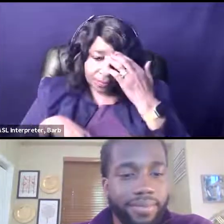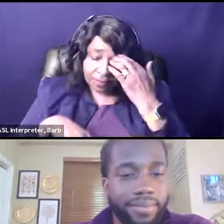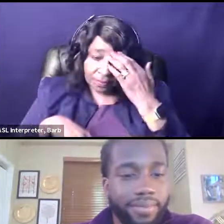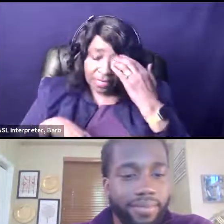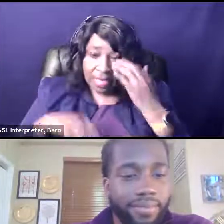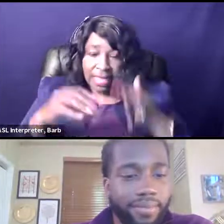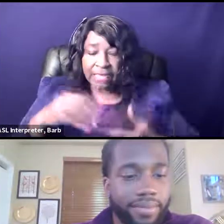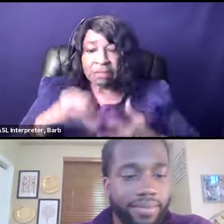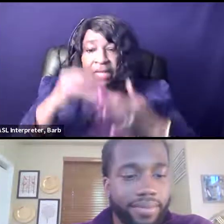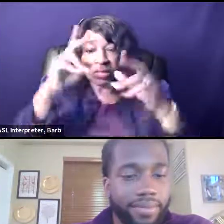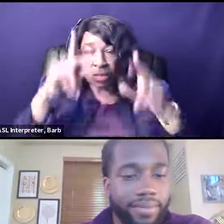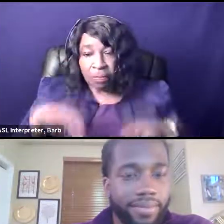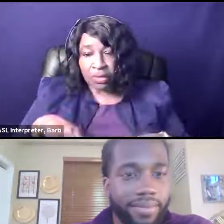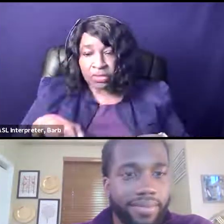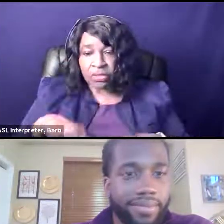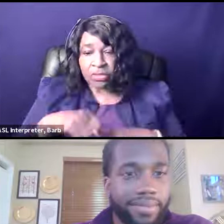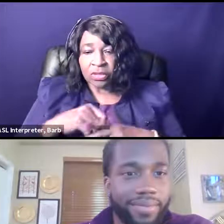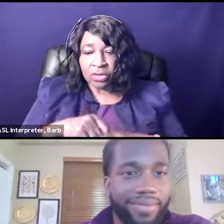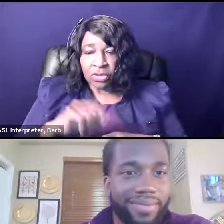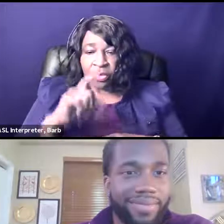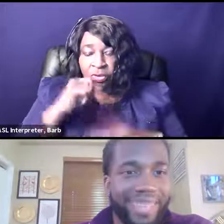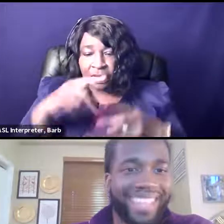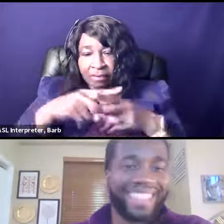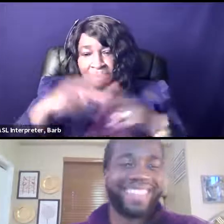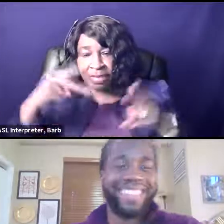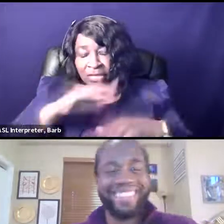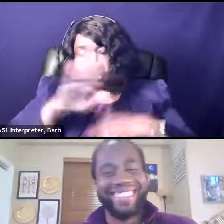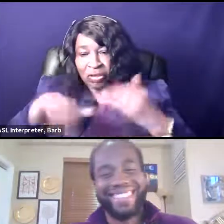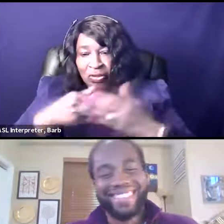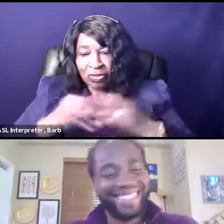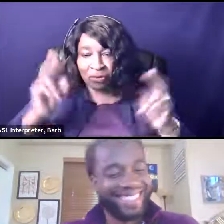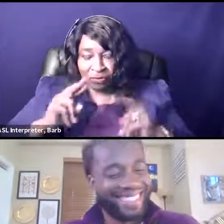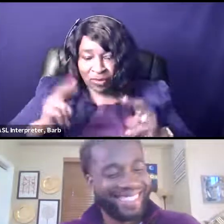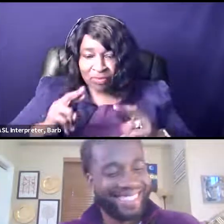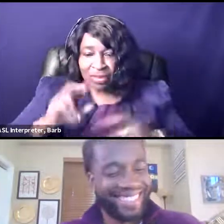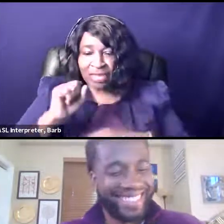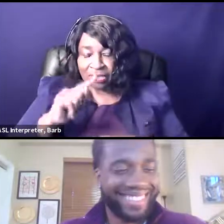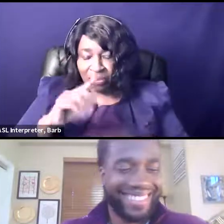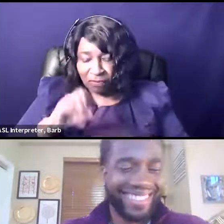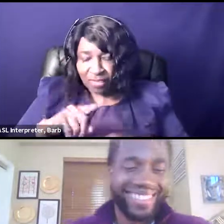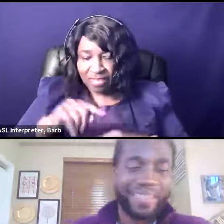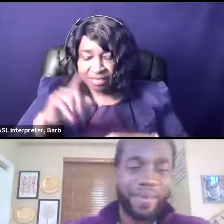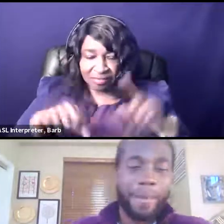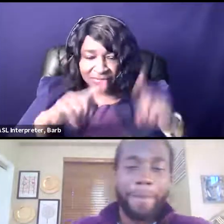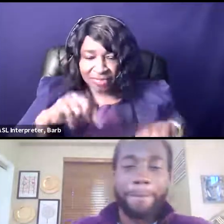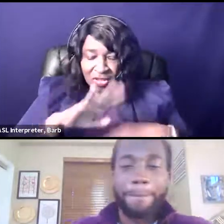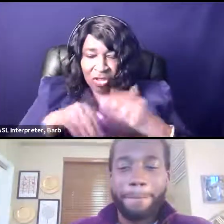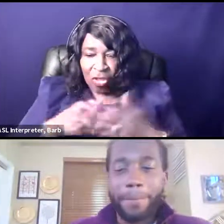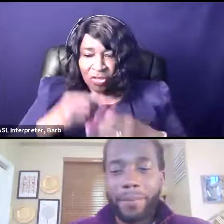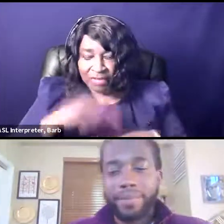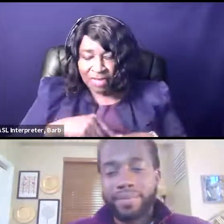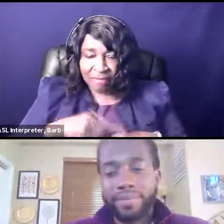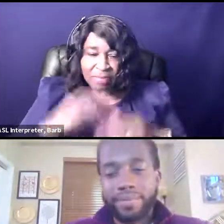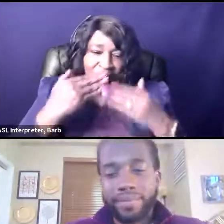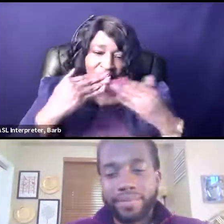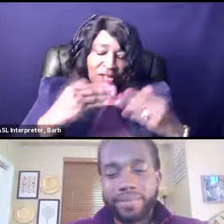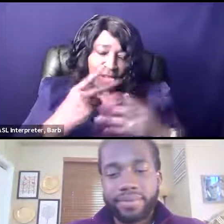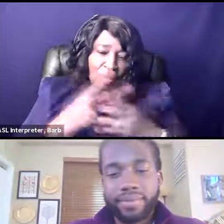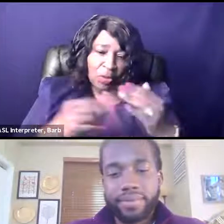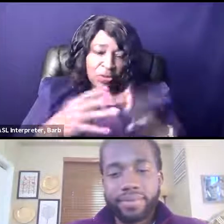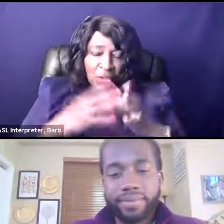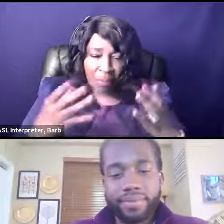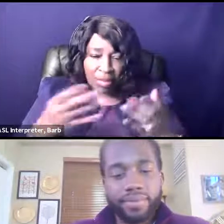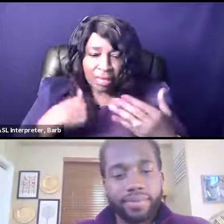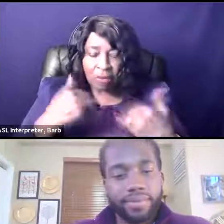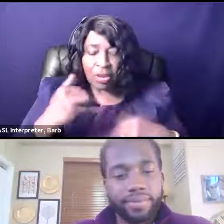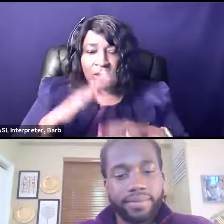as a person who compulsively unplugs all of my appliances all of the time. I'm just unplugging them. Thank you both so much. I want to remind